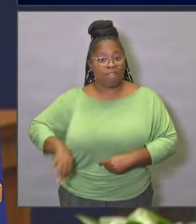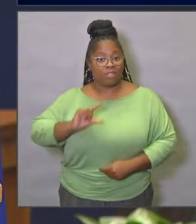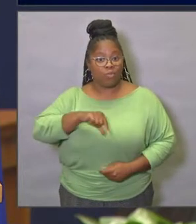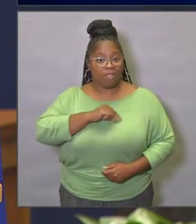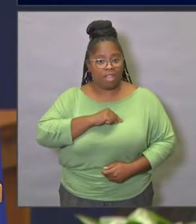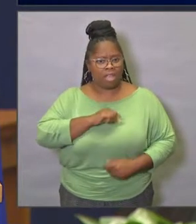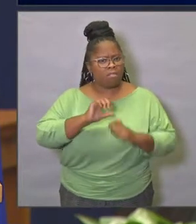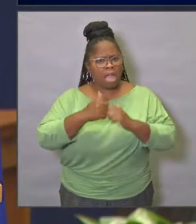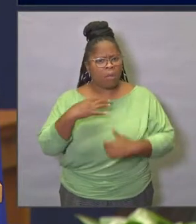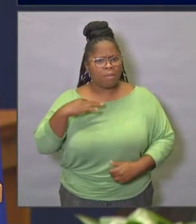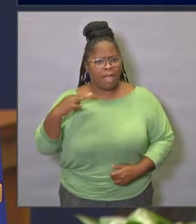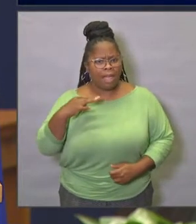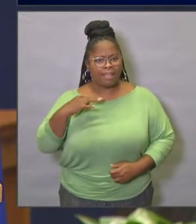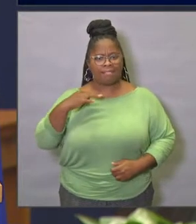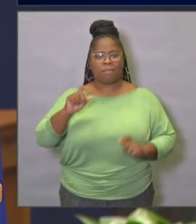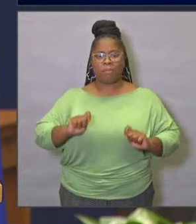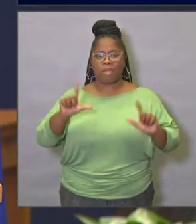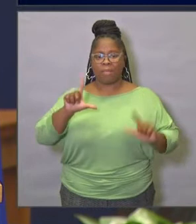apply, visit